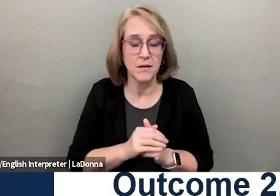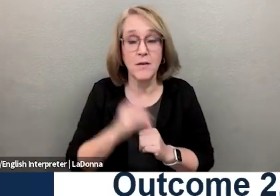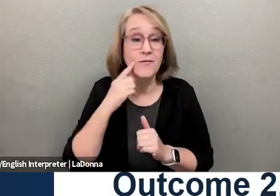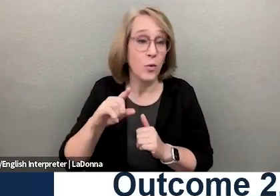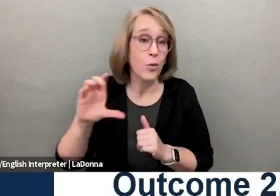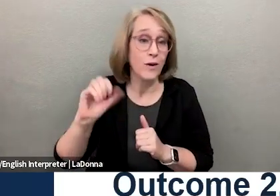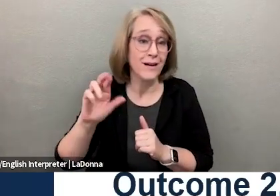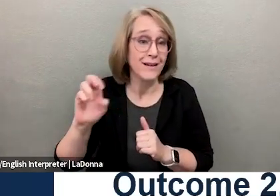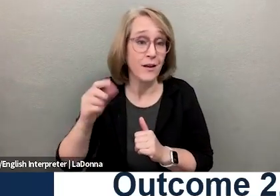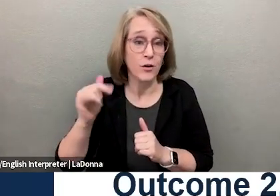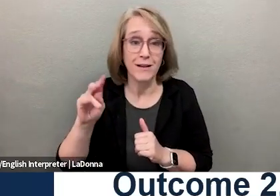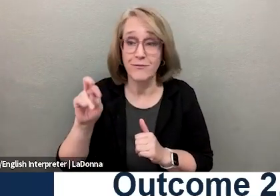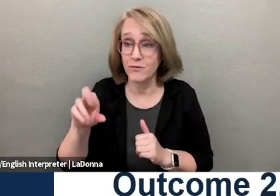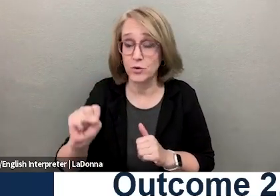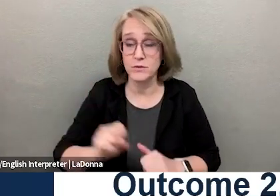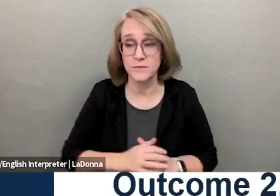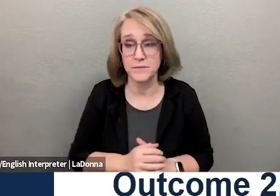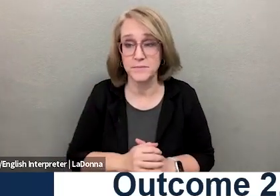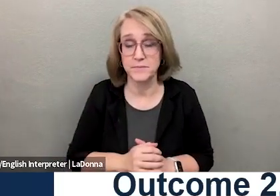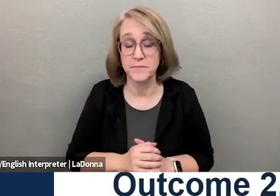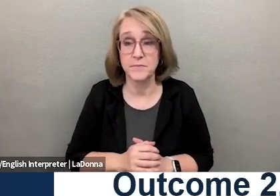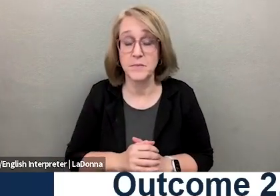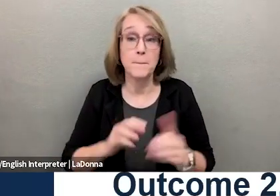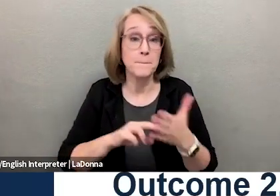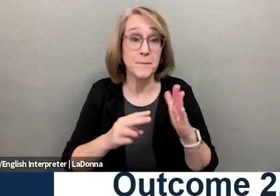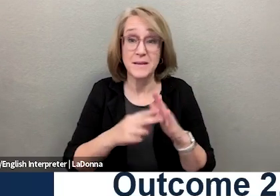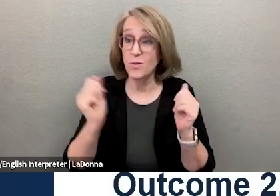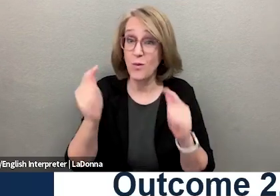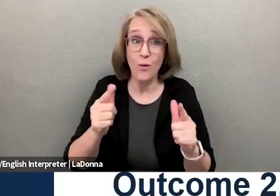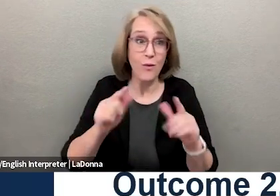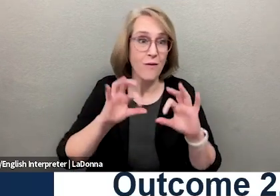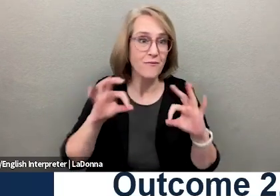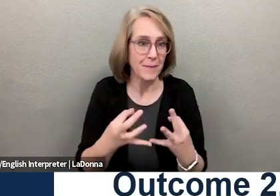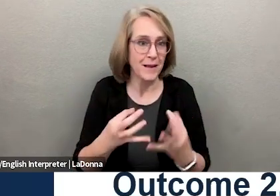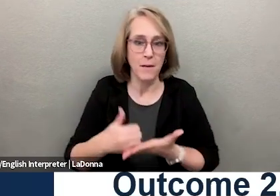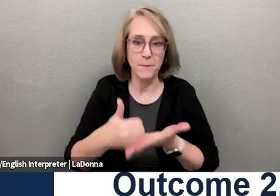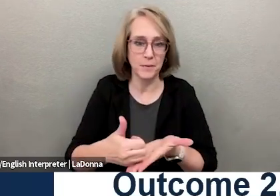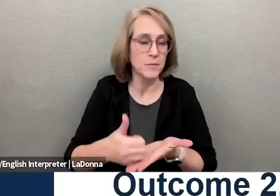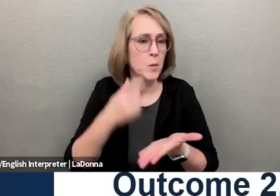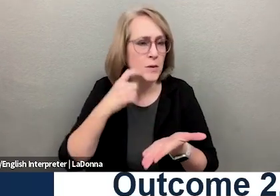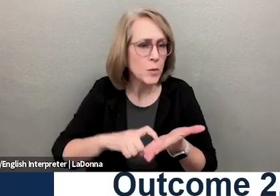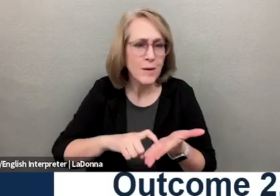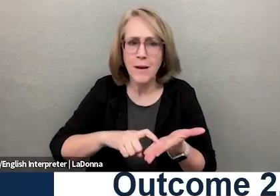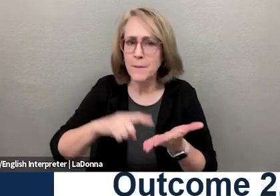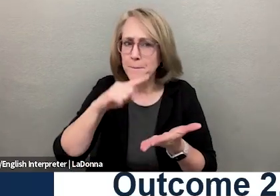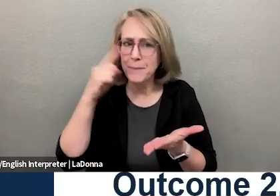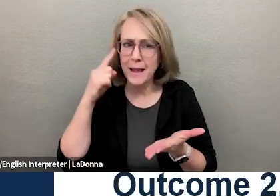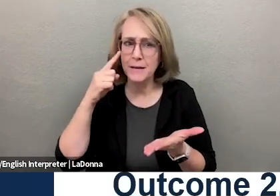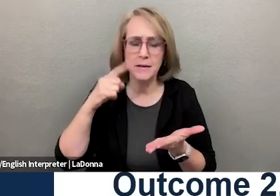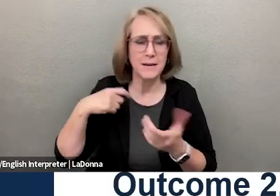It will also help make sure that all families are helped, because their Black and Hispanic populations have a higher prevalence of